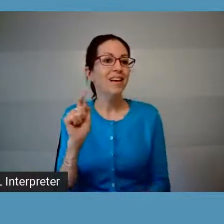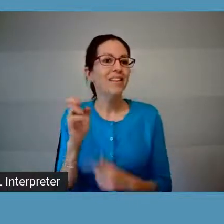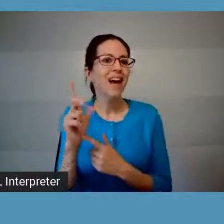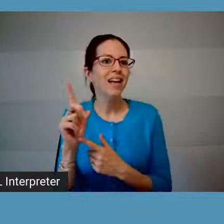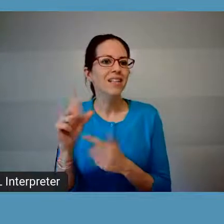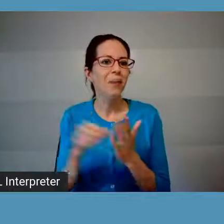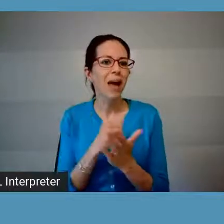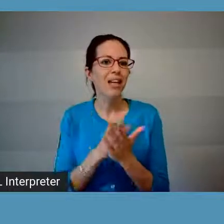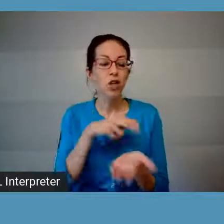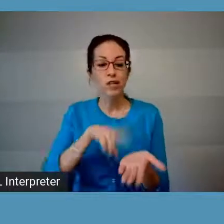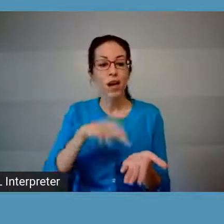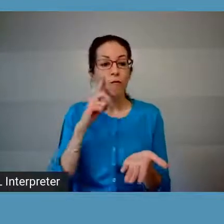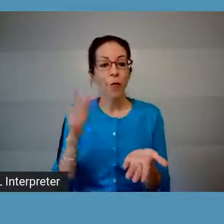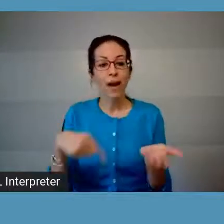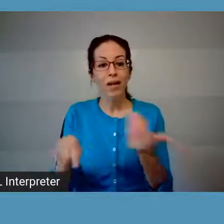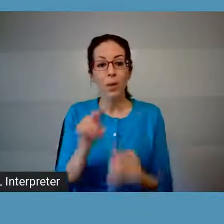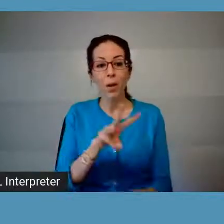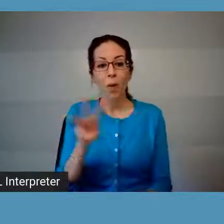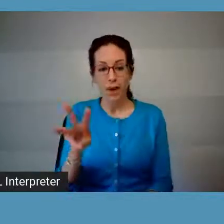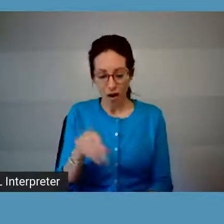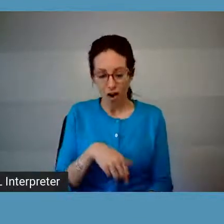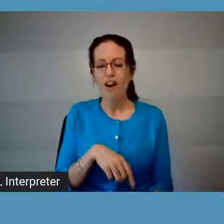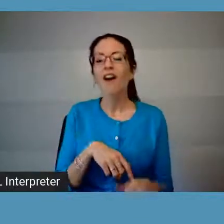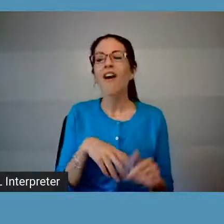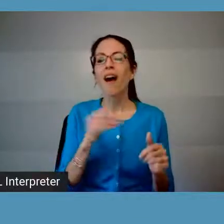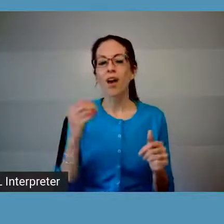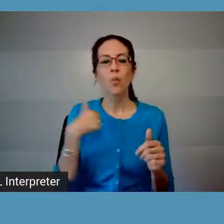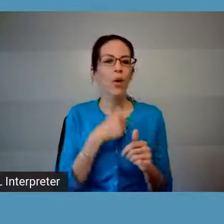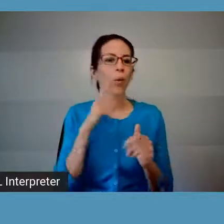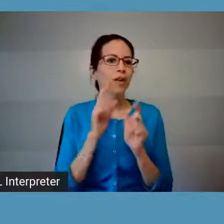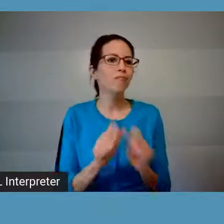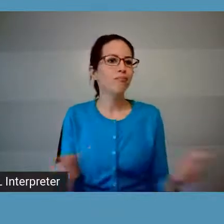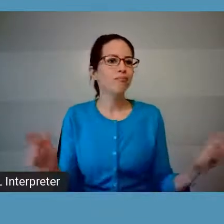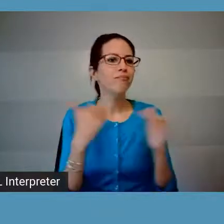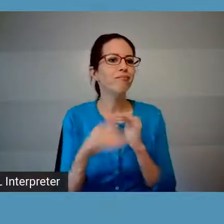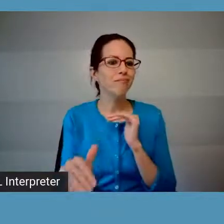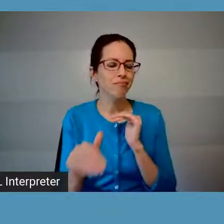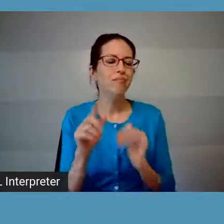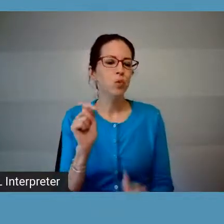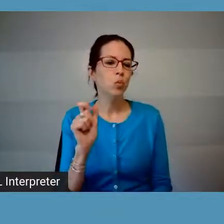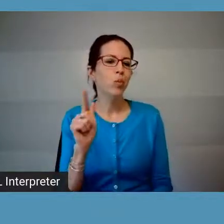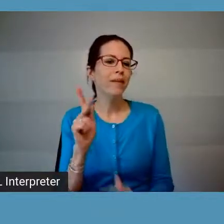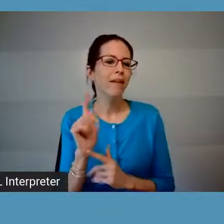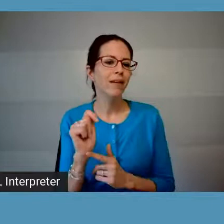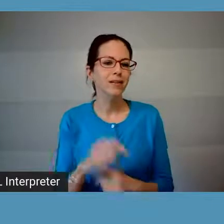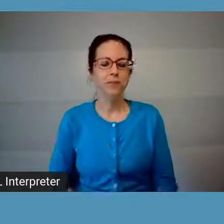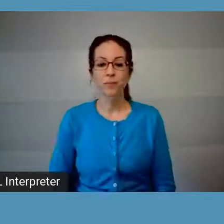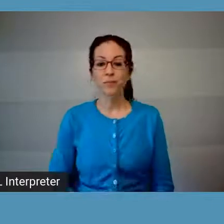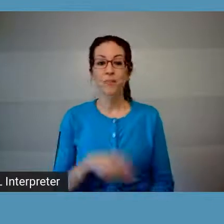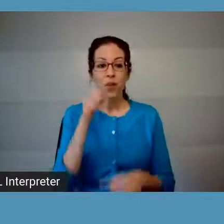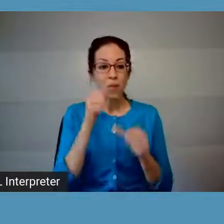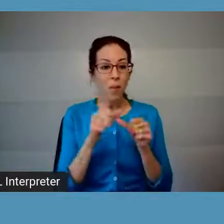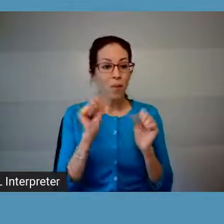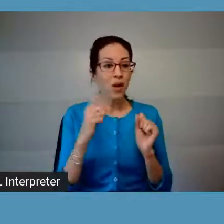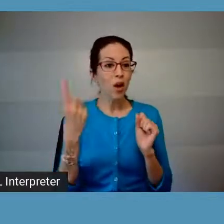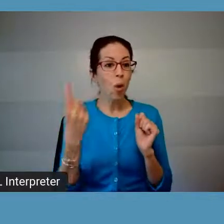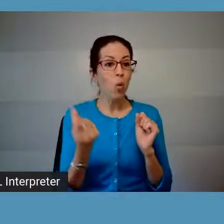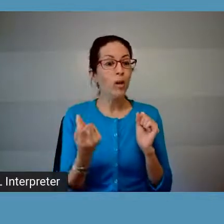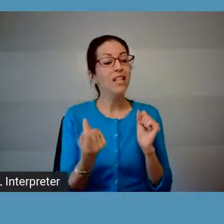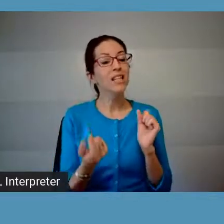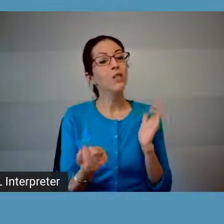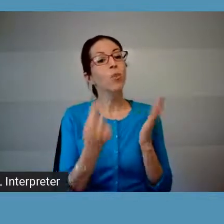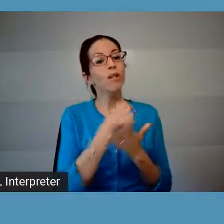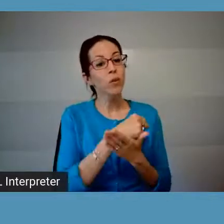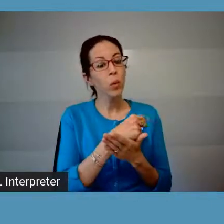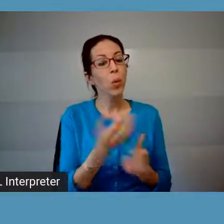up for next week's webinar, and the toolkit will be emailed to you ahead of time. So remember that you can always review past webinars